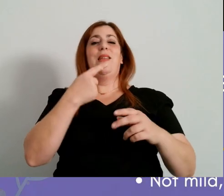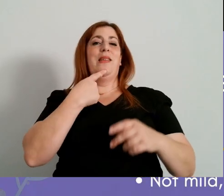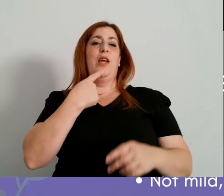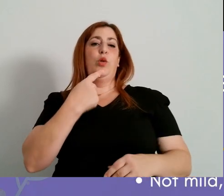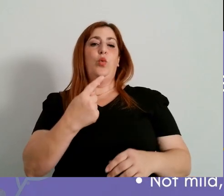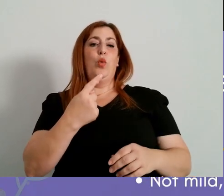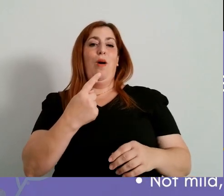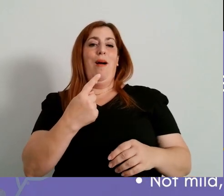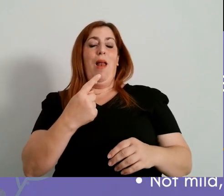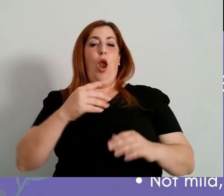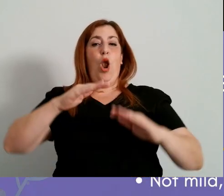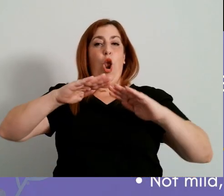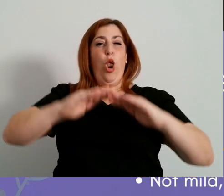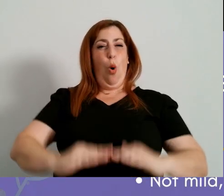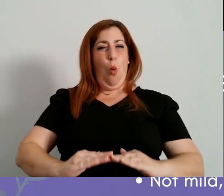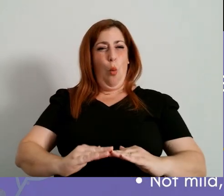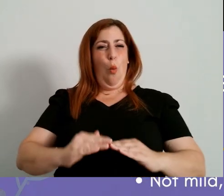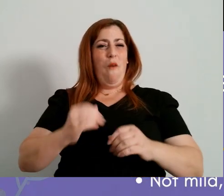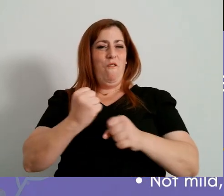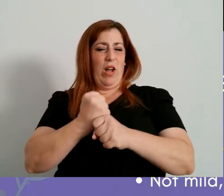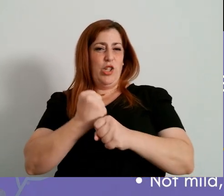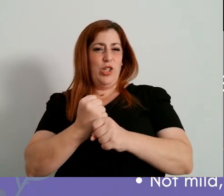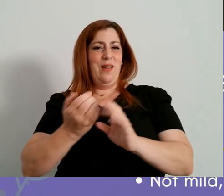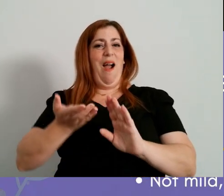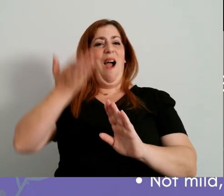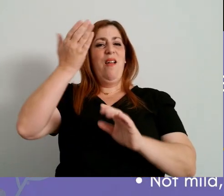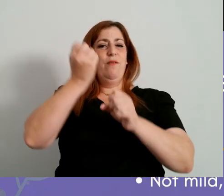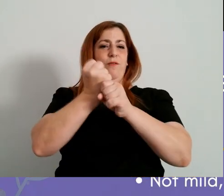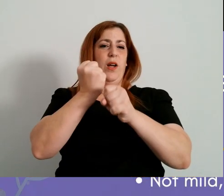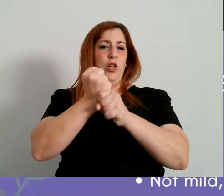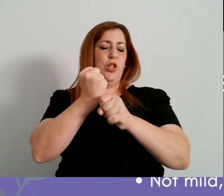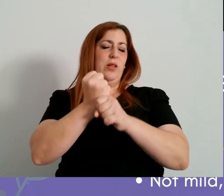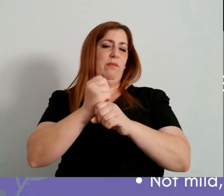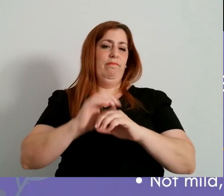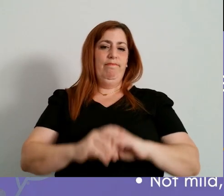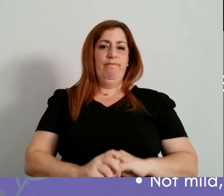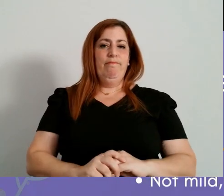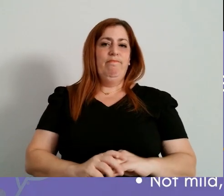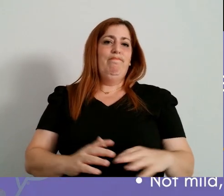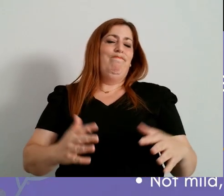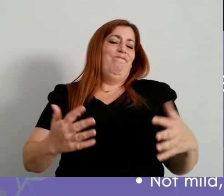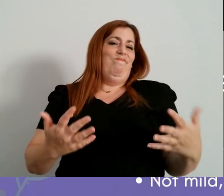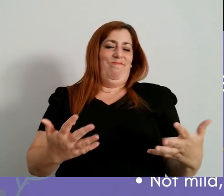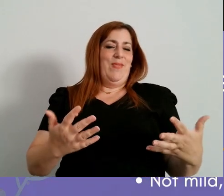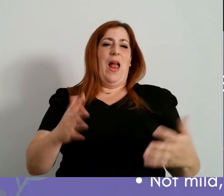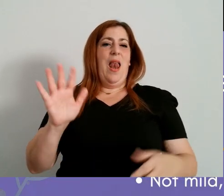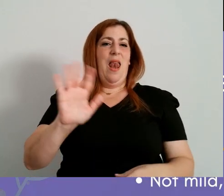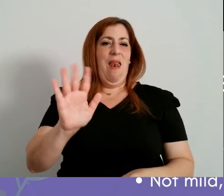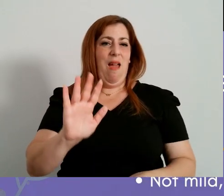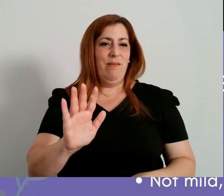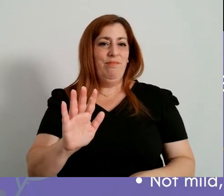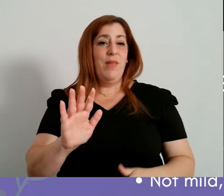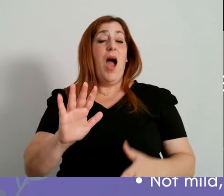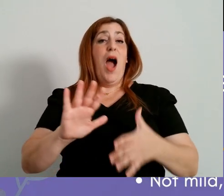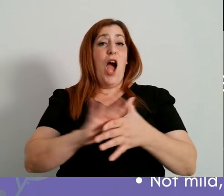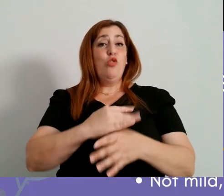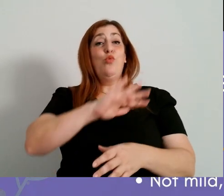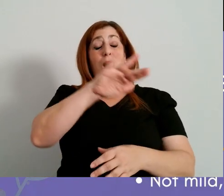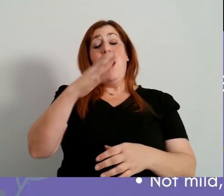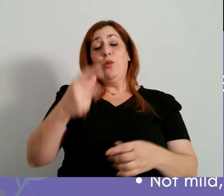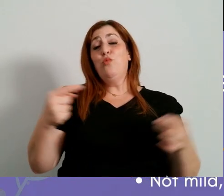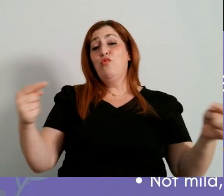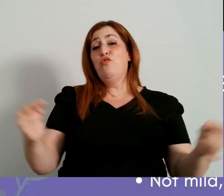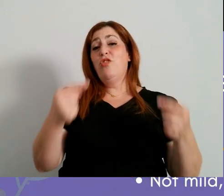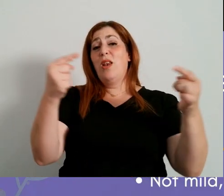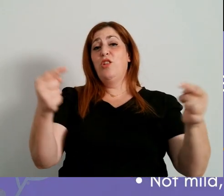either, because that sort of negates, if you're saying someone is high functioning, you're negating the challenges that